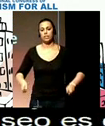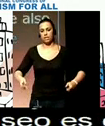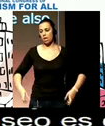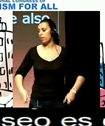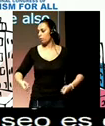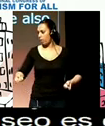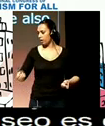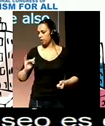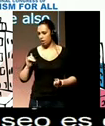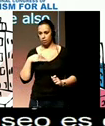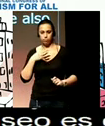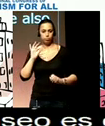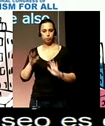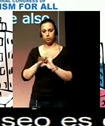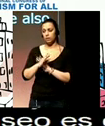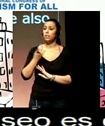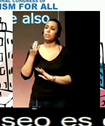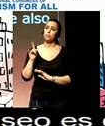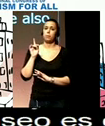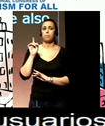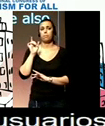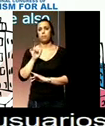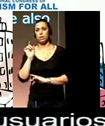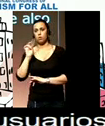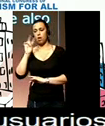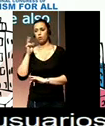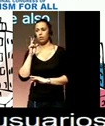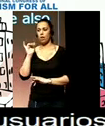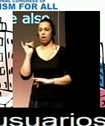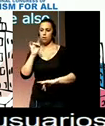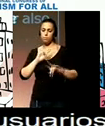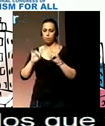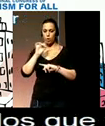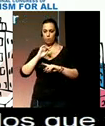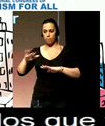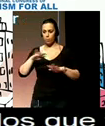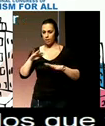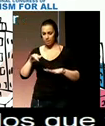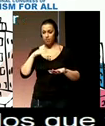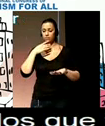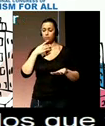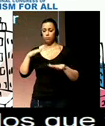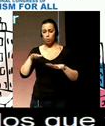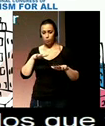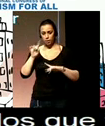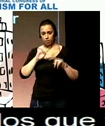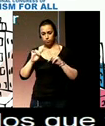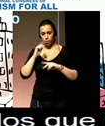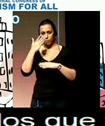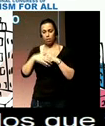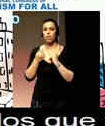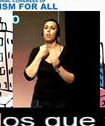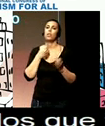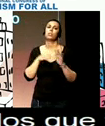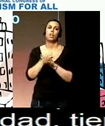with walking difficulties, and there are also parking spaces for visitors with disabilities. The upper gallery has